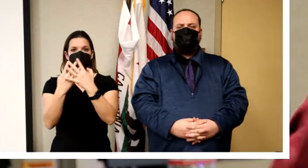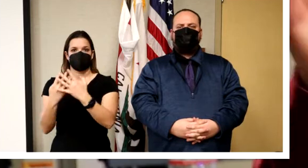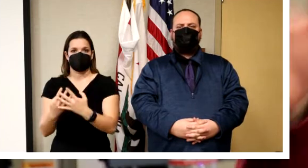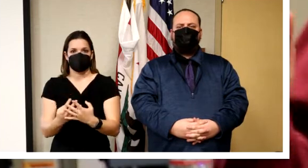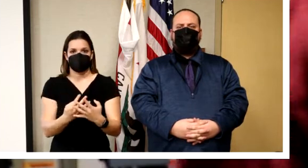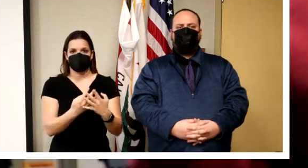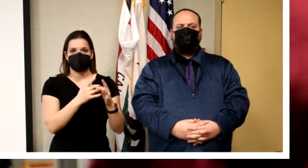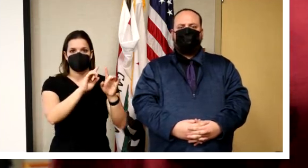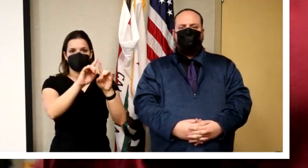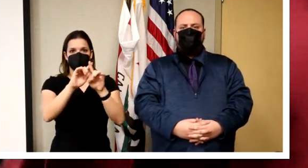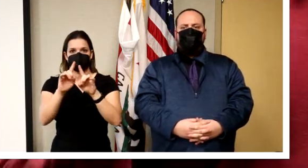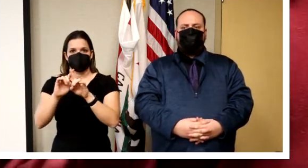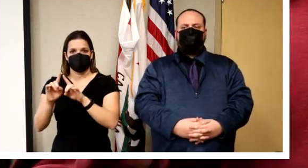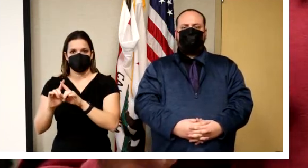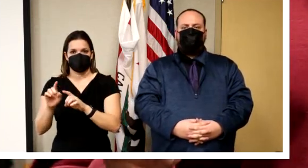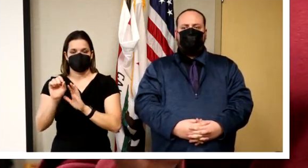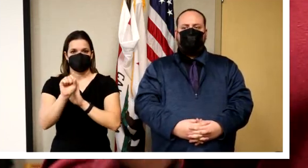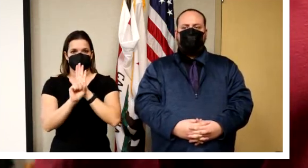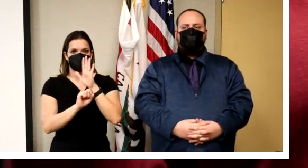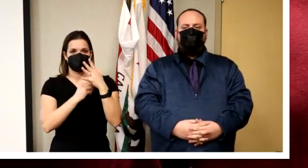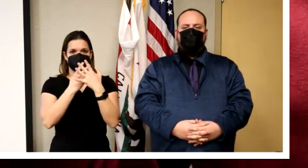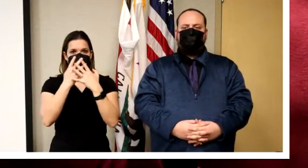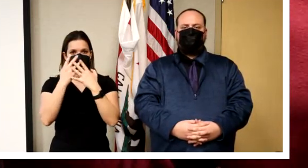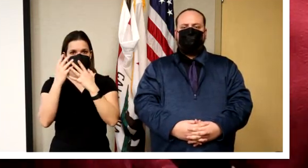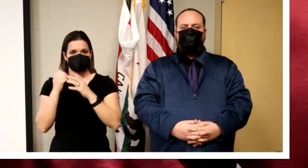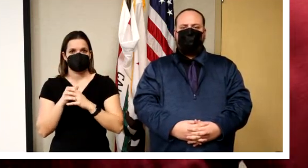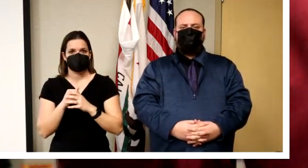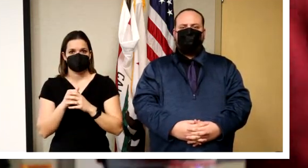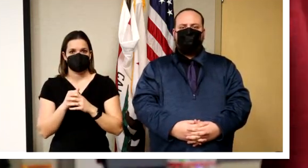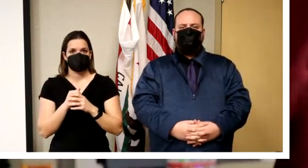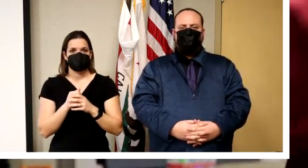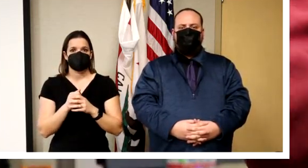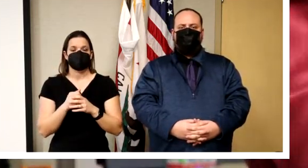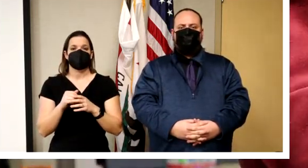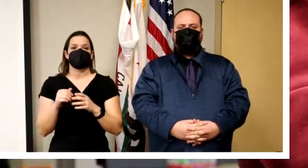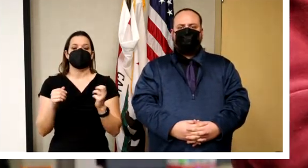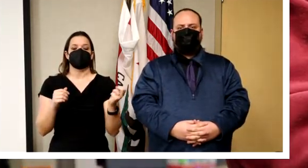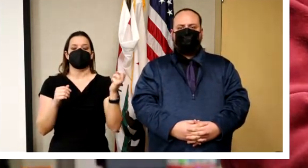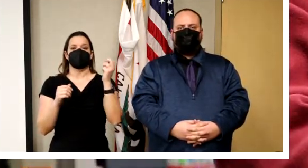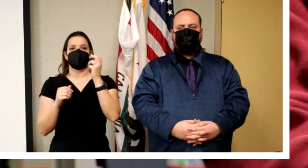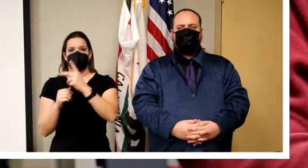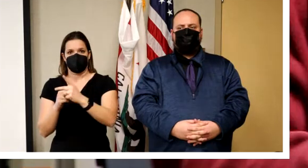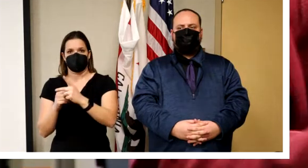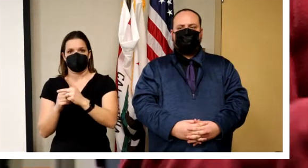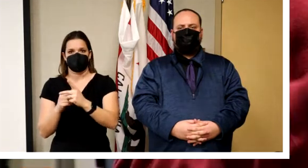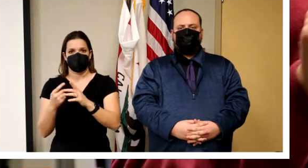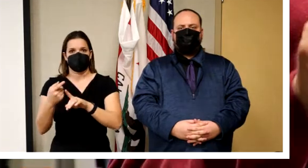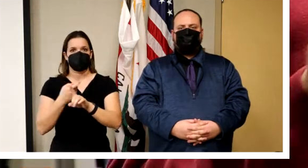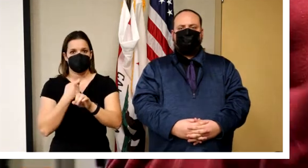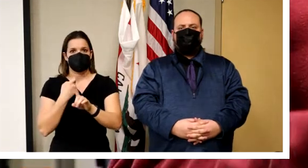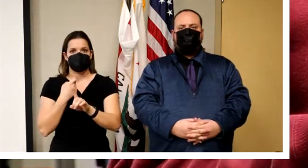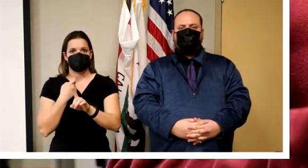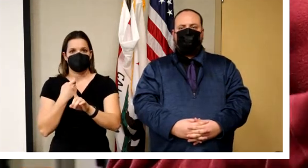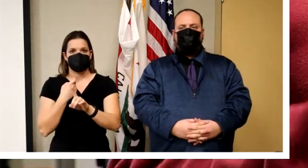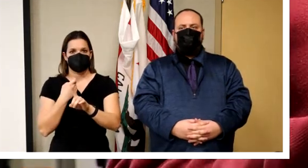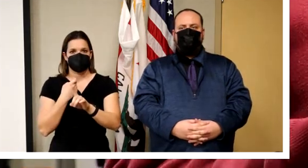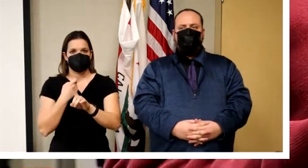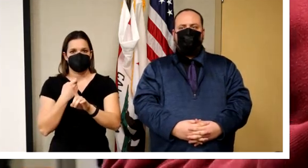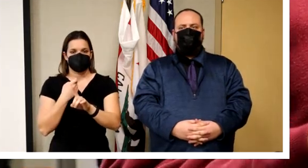in different state correctional facilities gets reallocated back to where they came from. Now, it's a